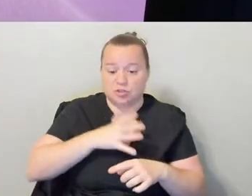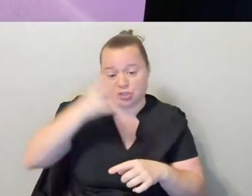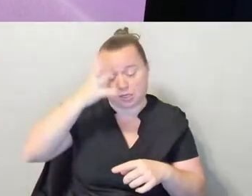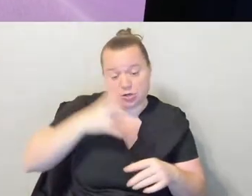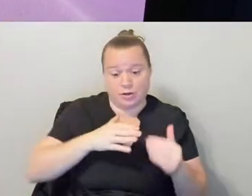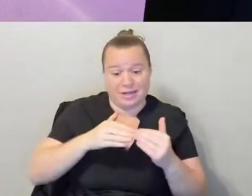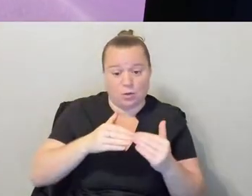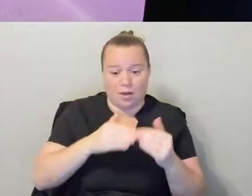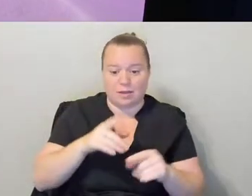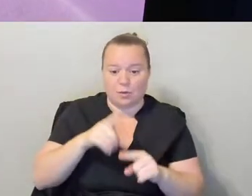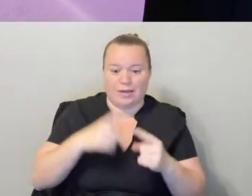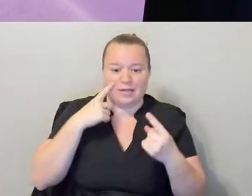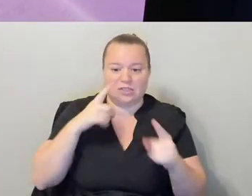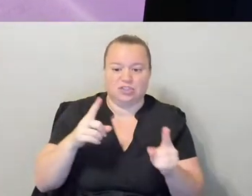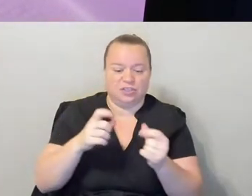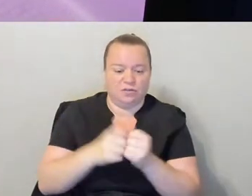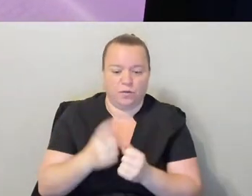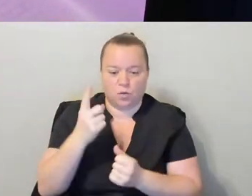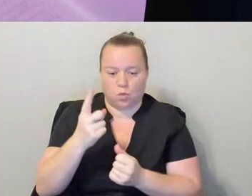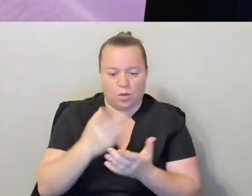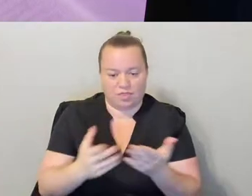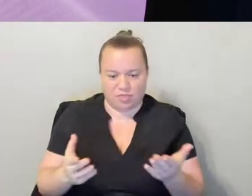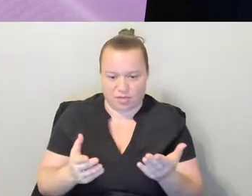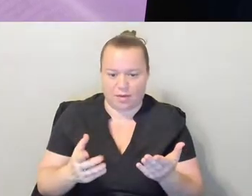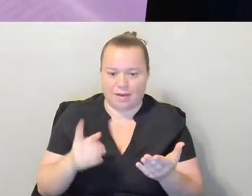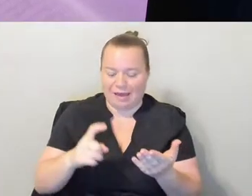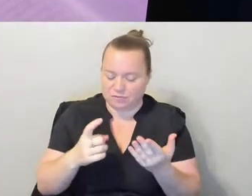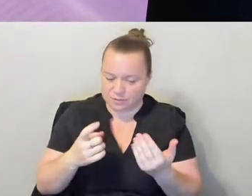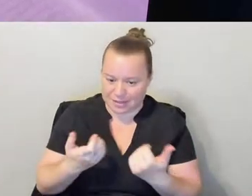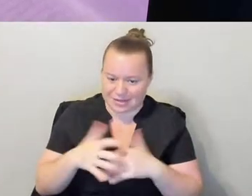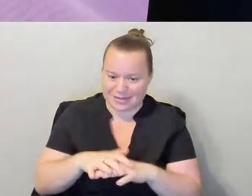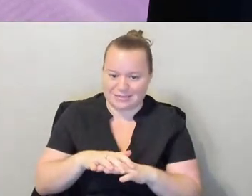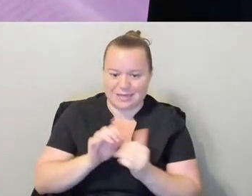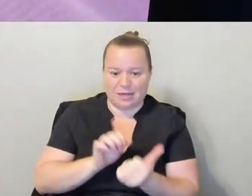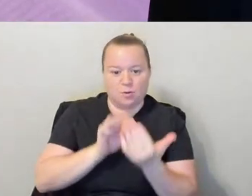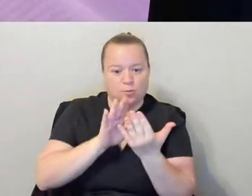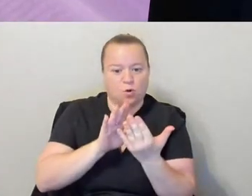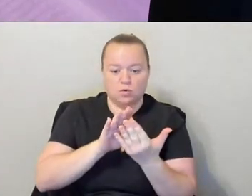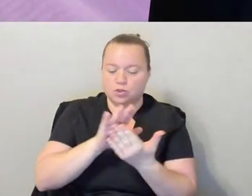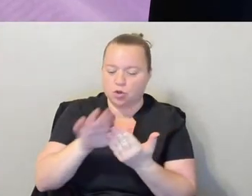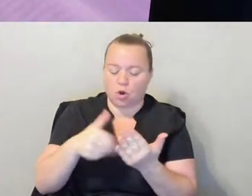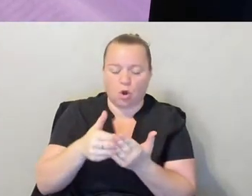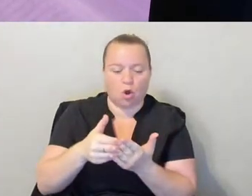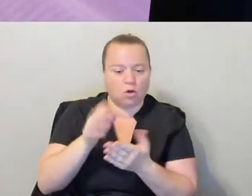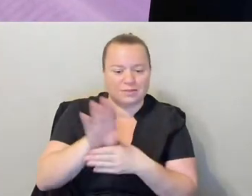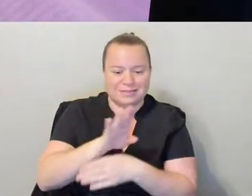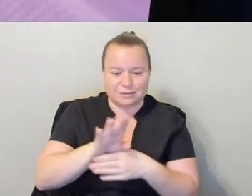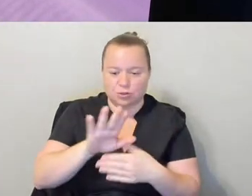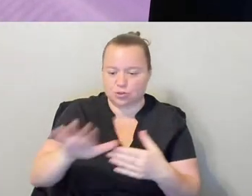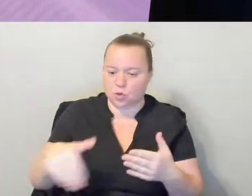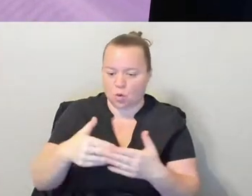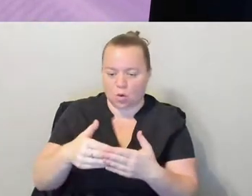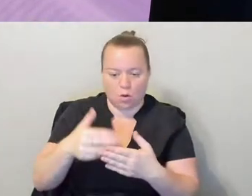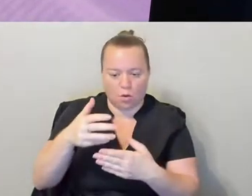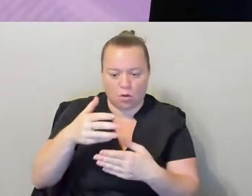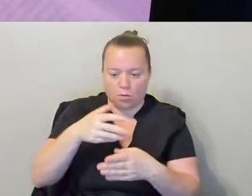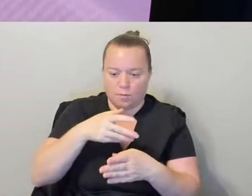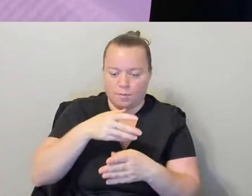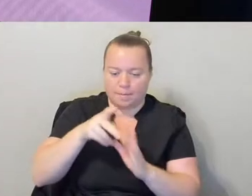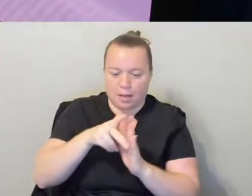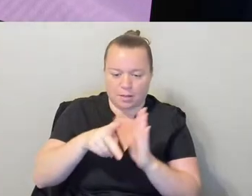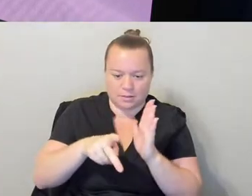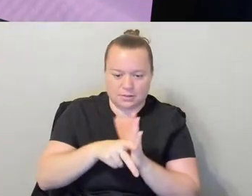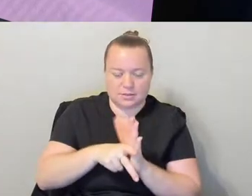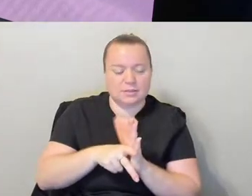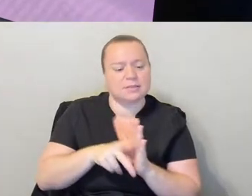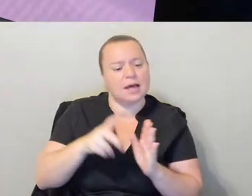with one instrument, but rather with an integrated approach across all sectors and policies. But I think that the RRF is making a good